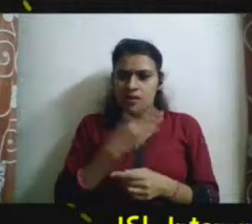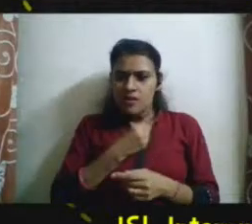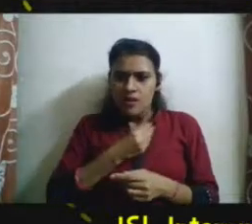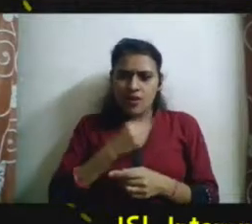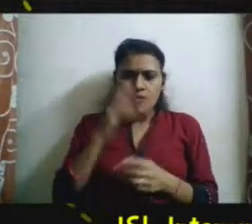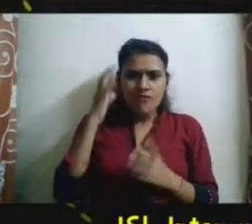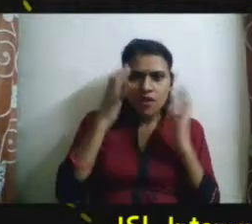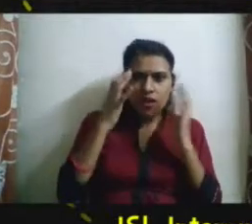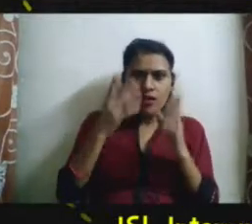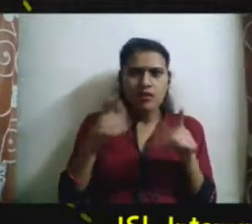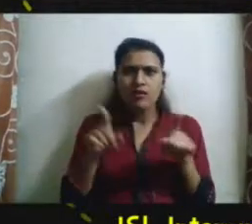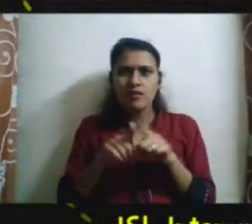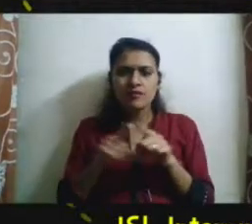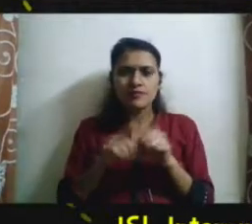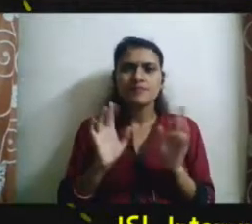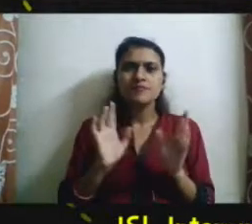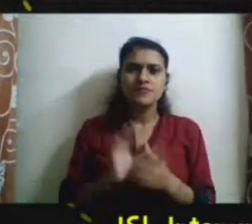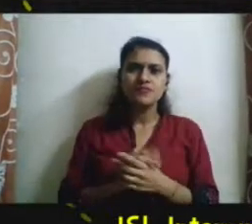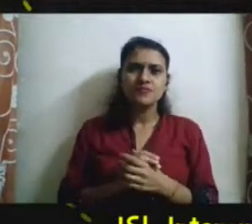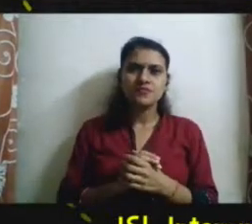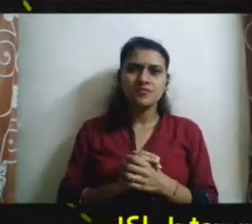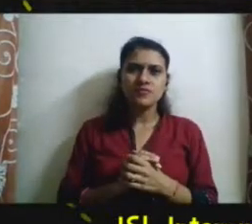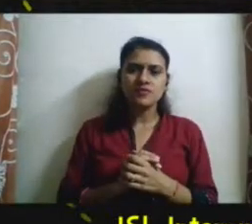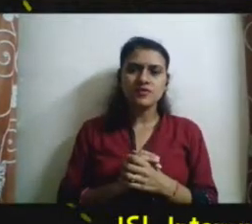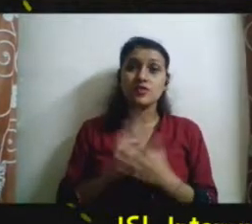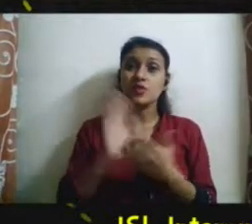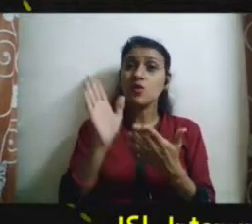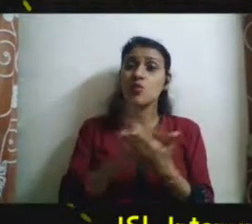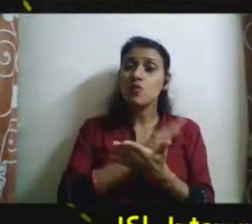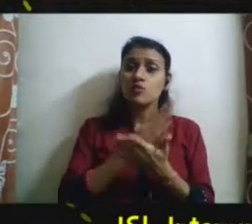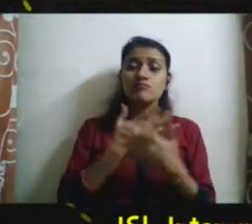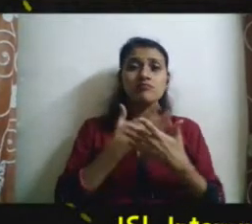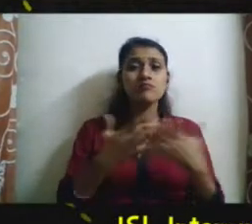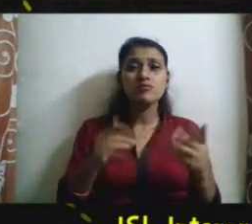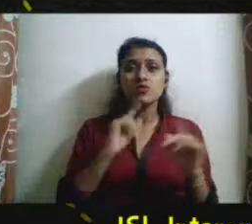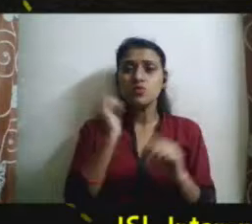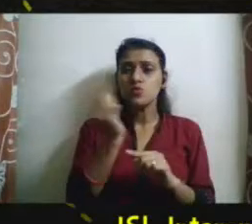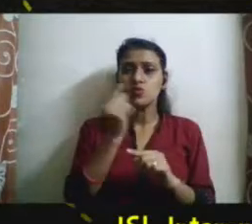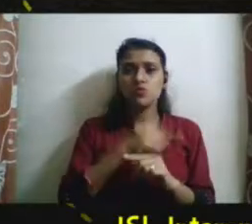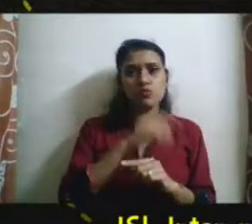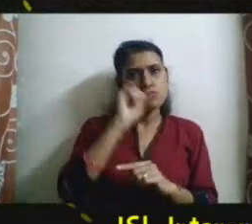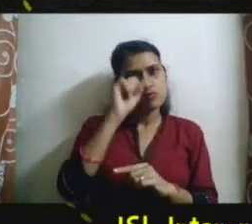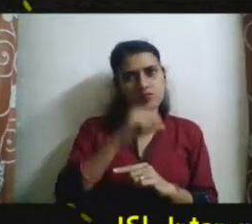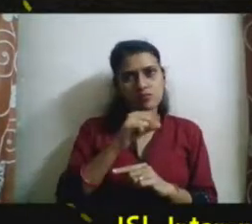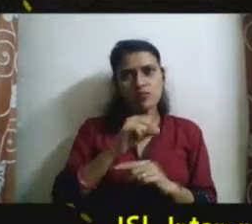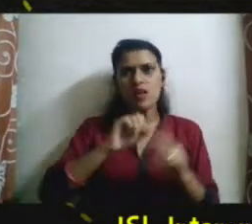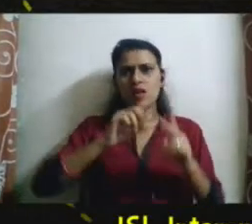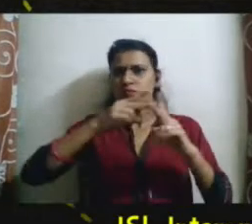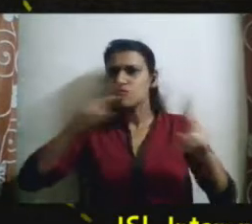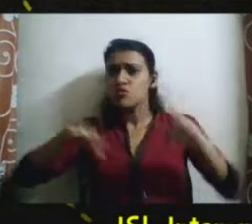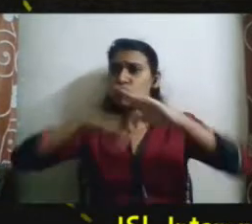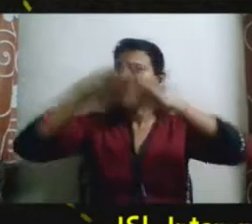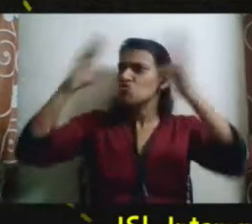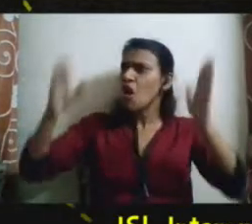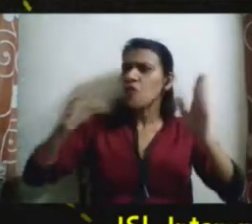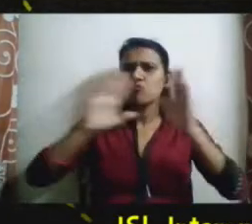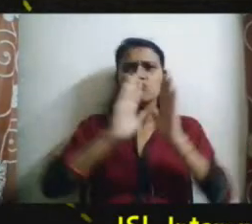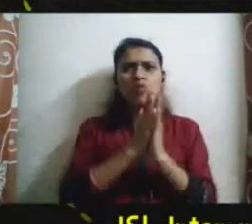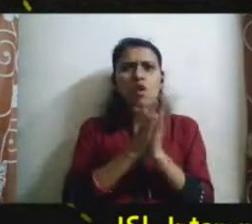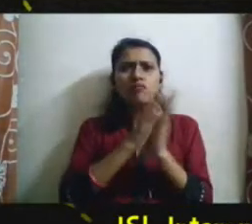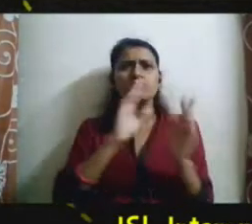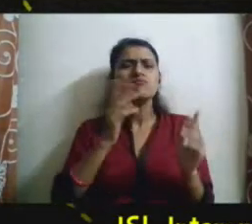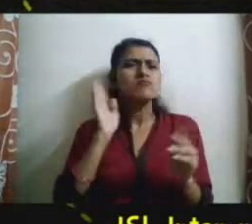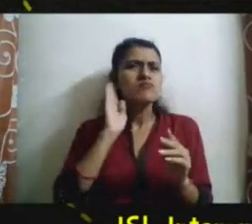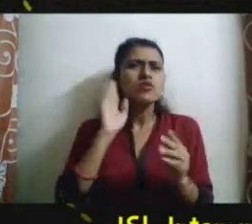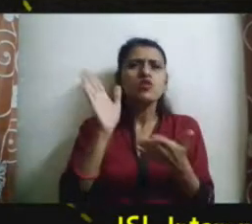I mean, they're great for a music store where you might not want to ramble around a huge store looking for the music of your choice.